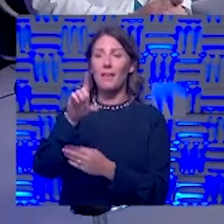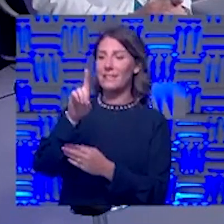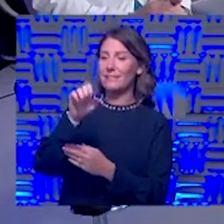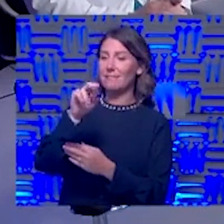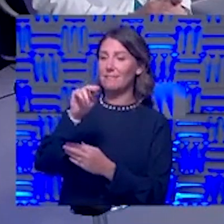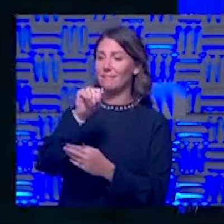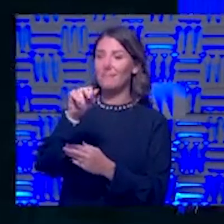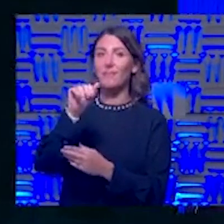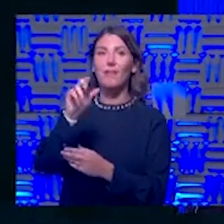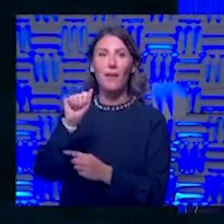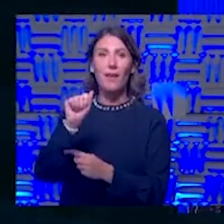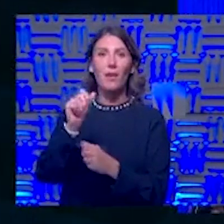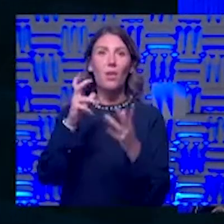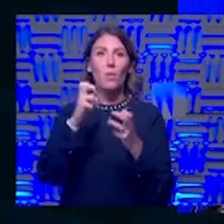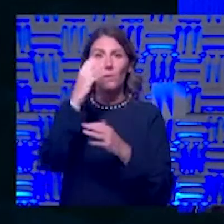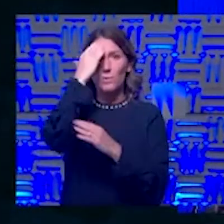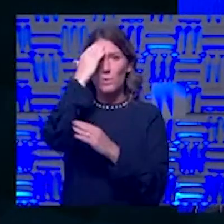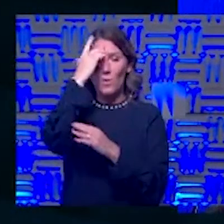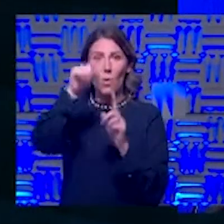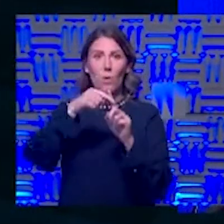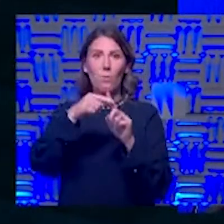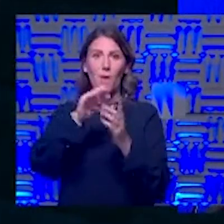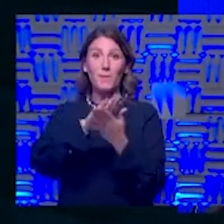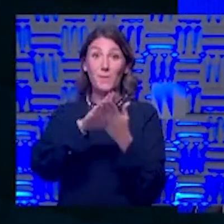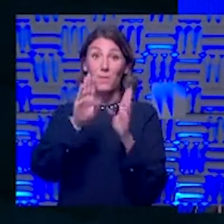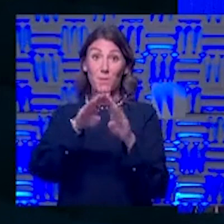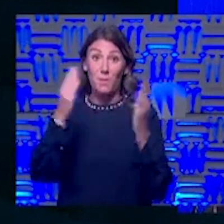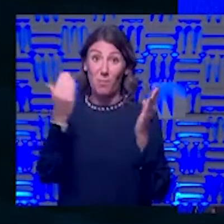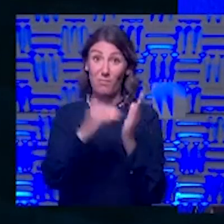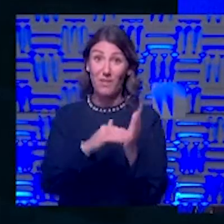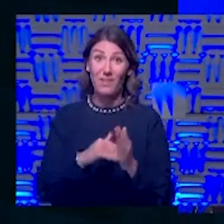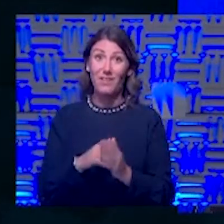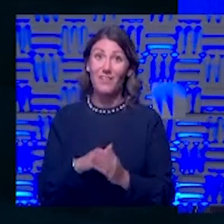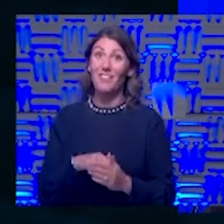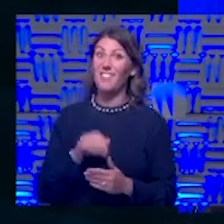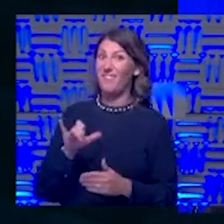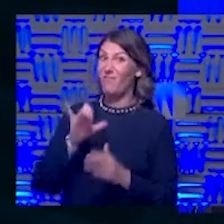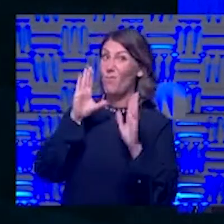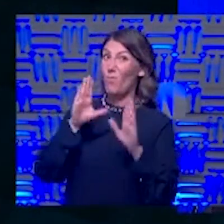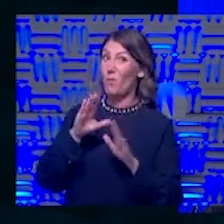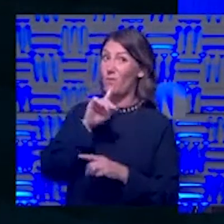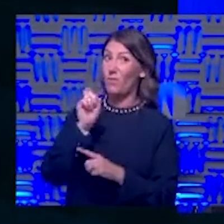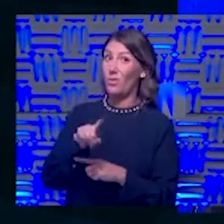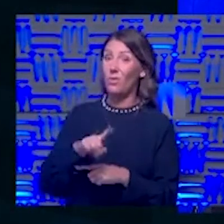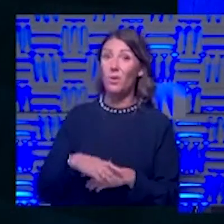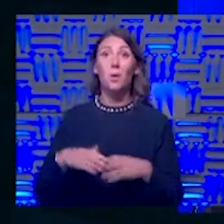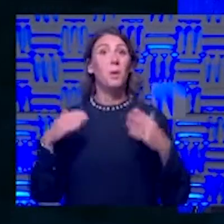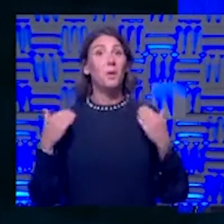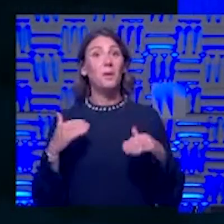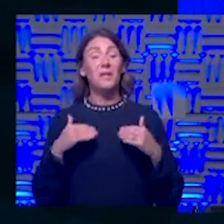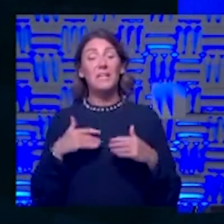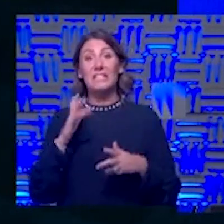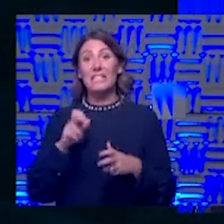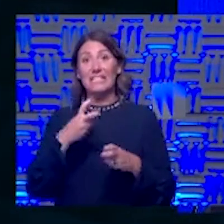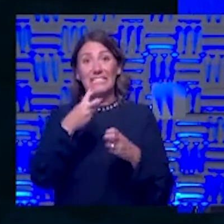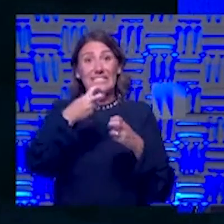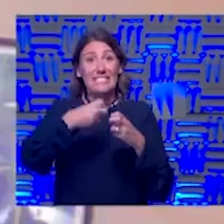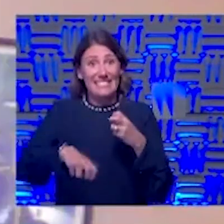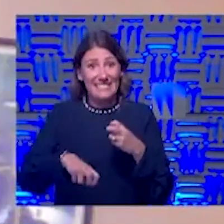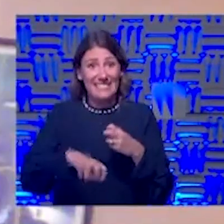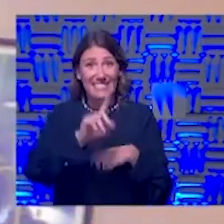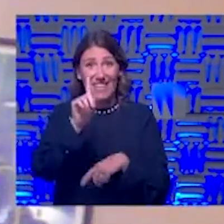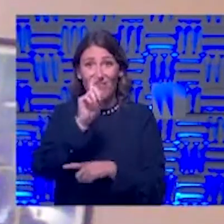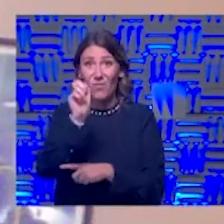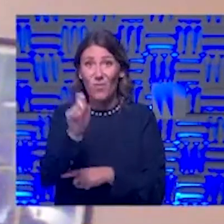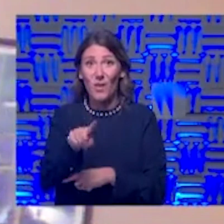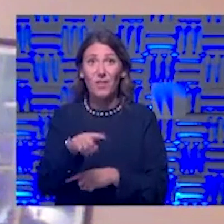you feel about schools opening? Oh boy. Great question. That is a really, really hard question. I